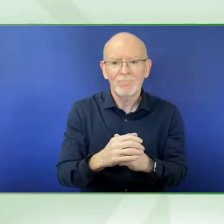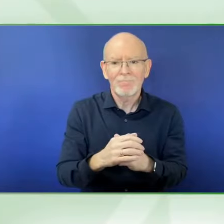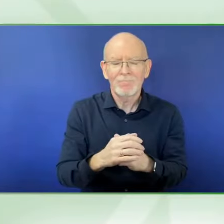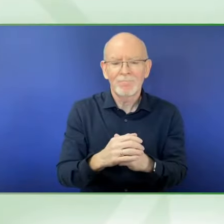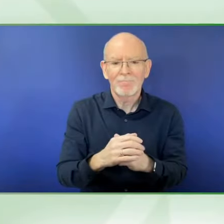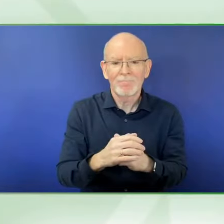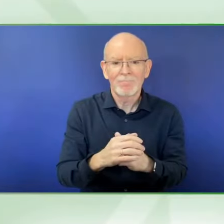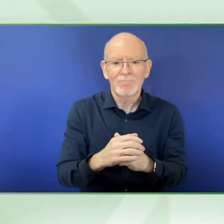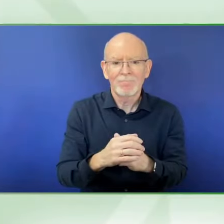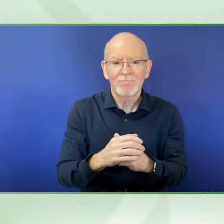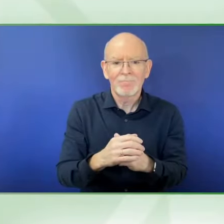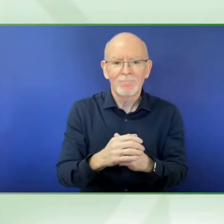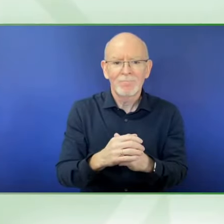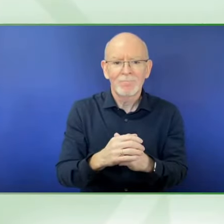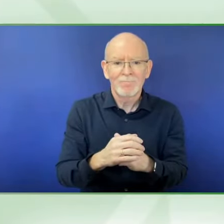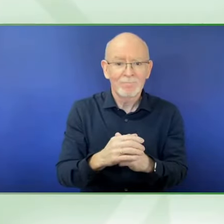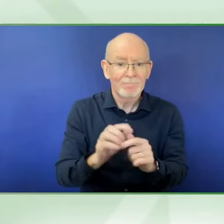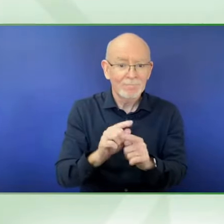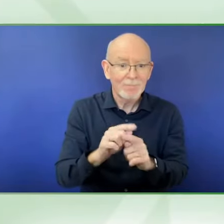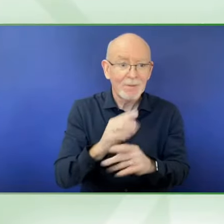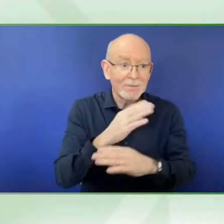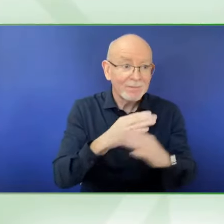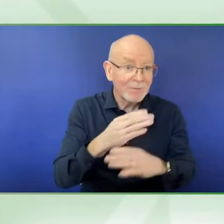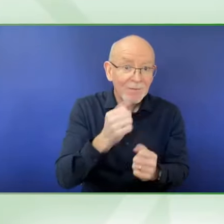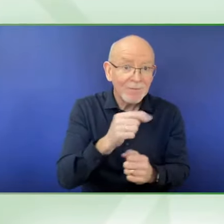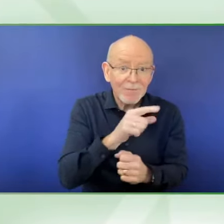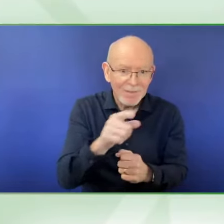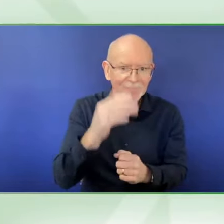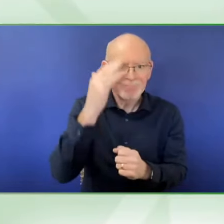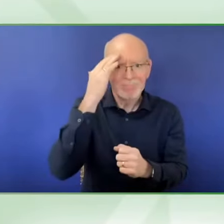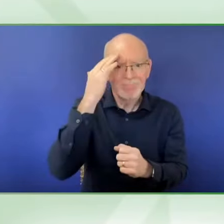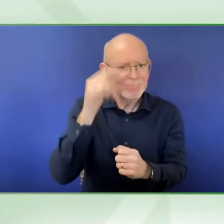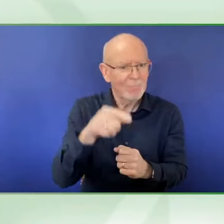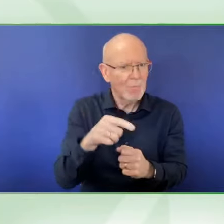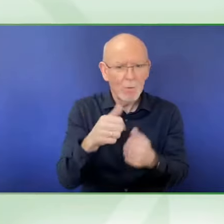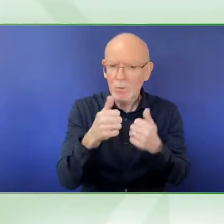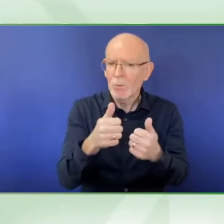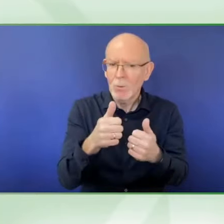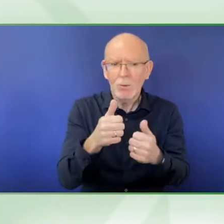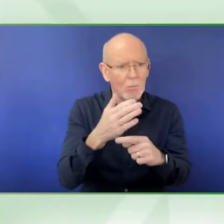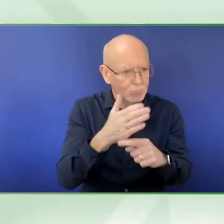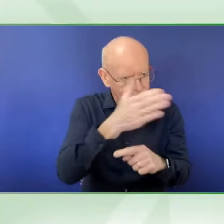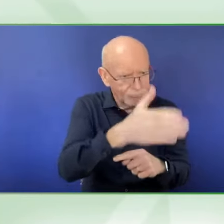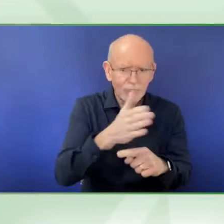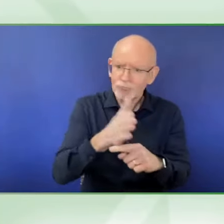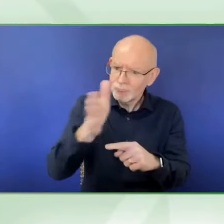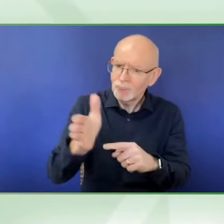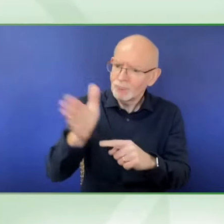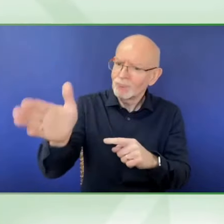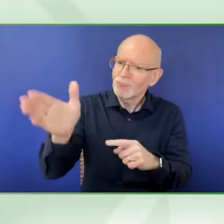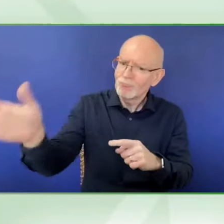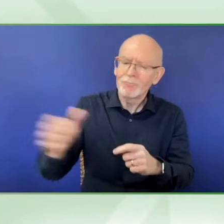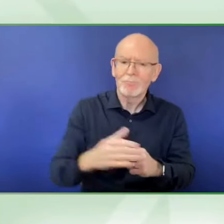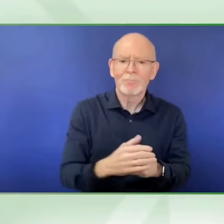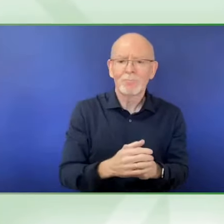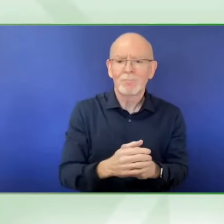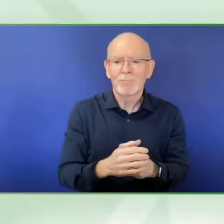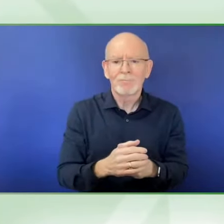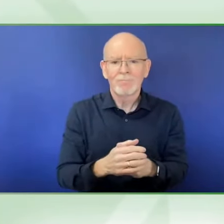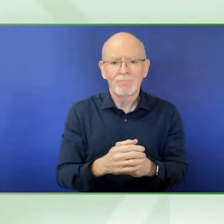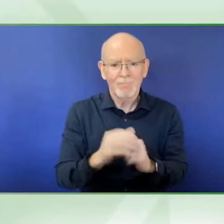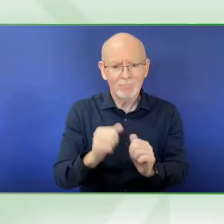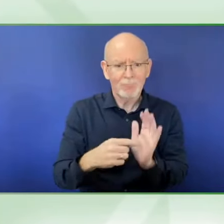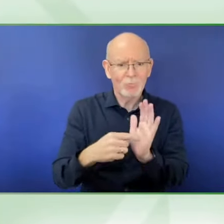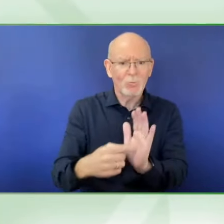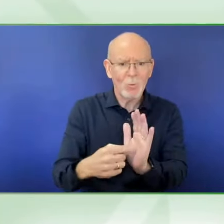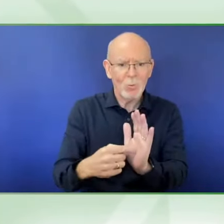you not only are there to teach them something, but also to learn from them. I think that's very valuable, not only with people